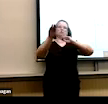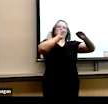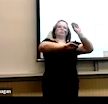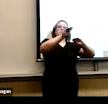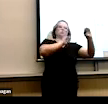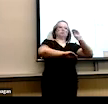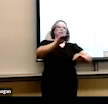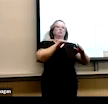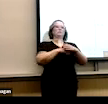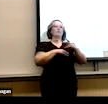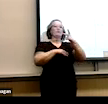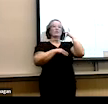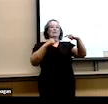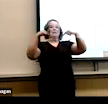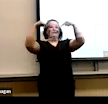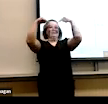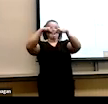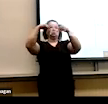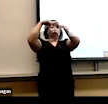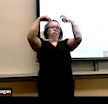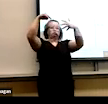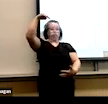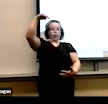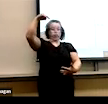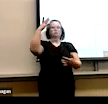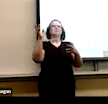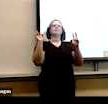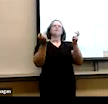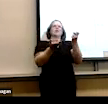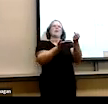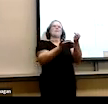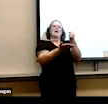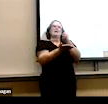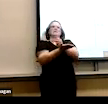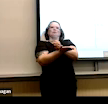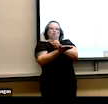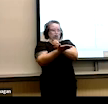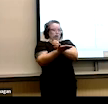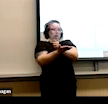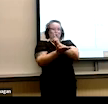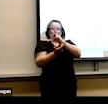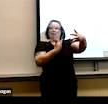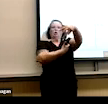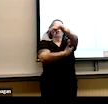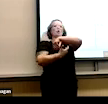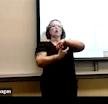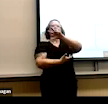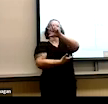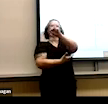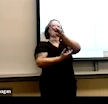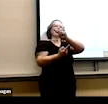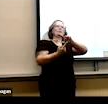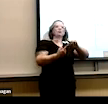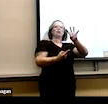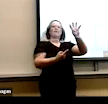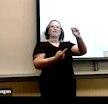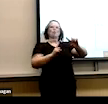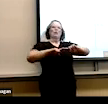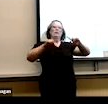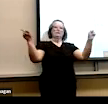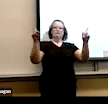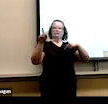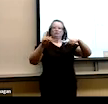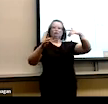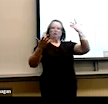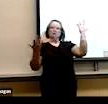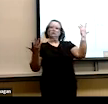and there's a My Health Passport for probably about 30 or 40 different conditions. So if you have a specific condition, you can go click on